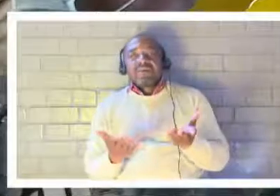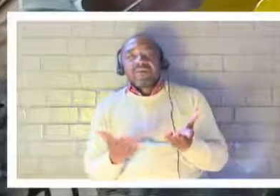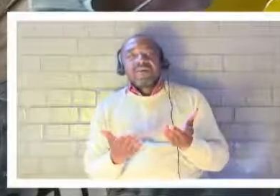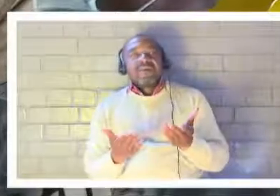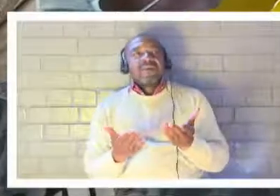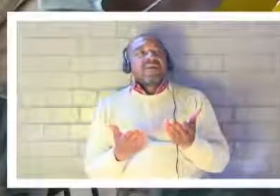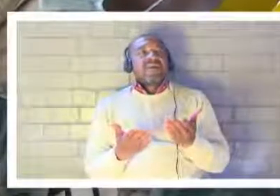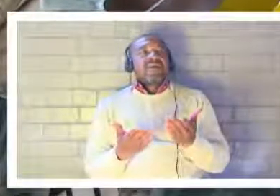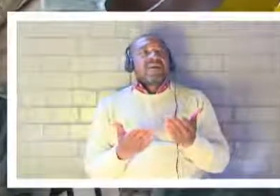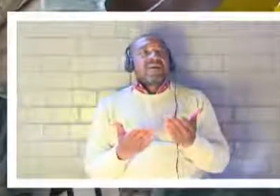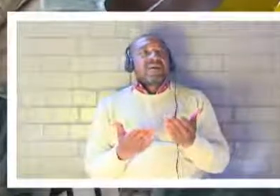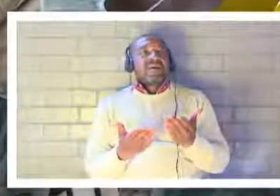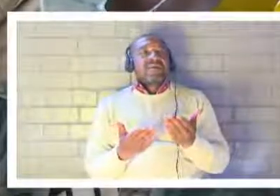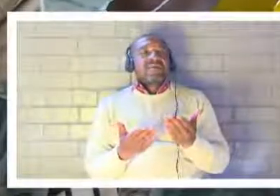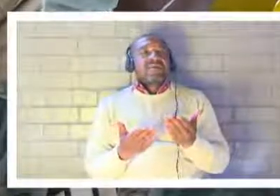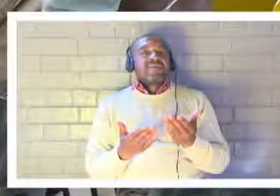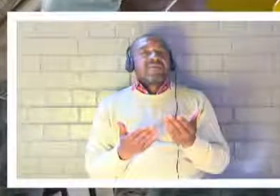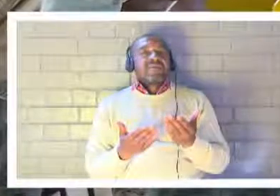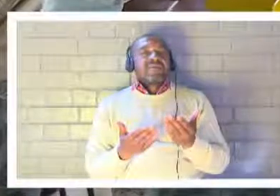this